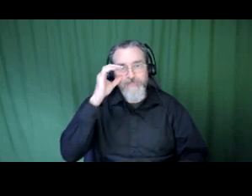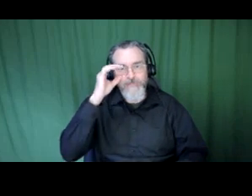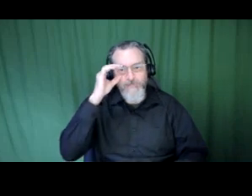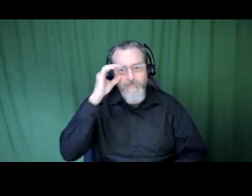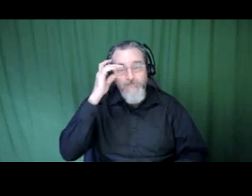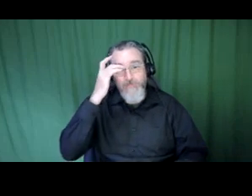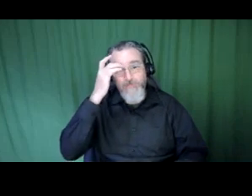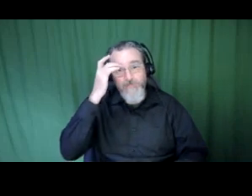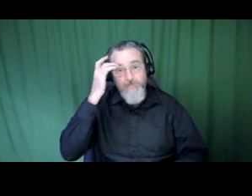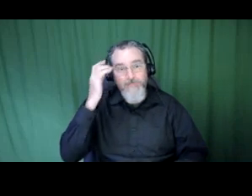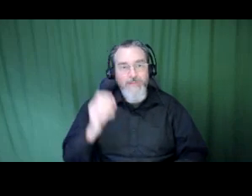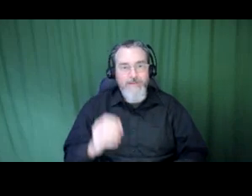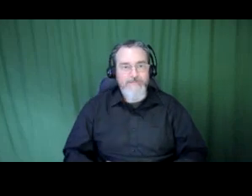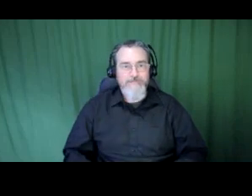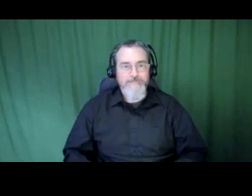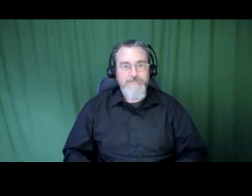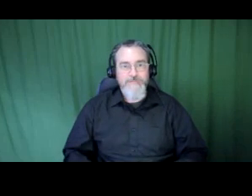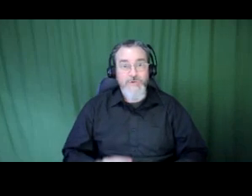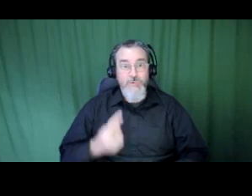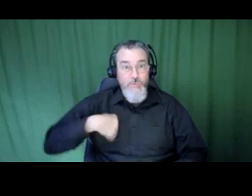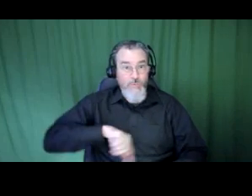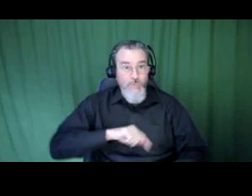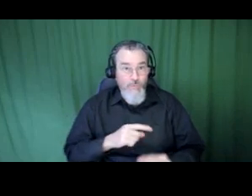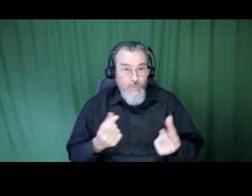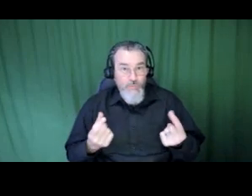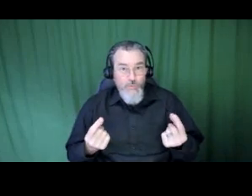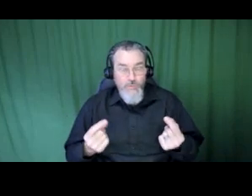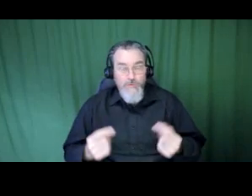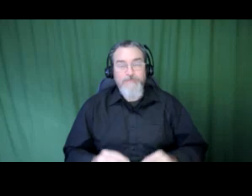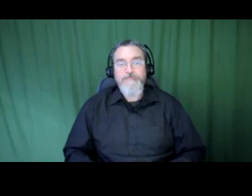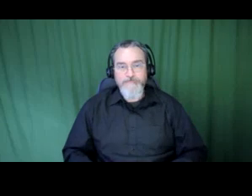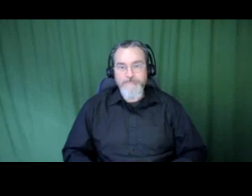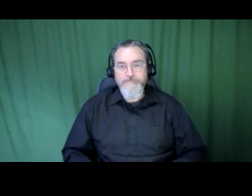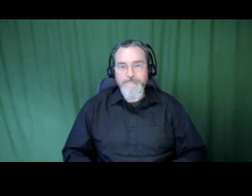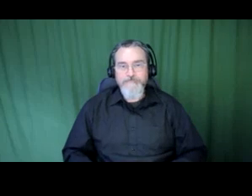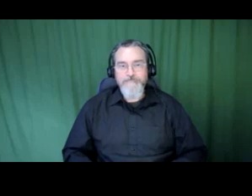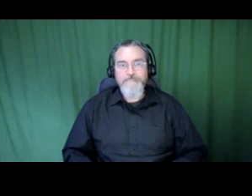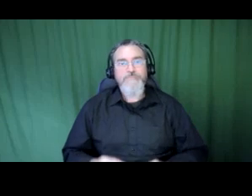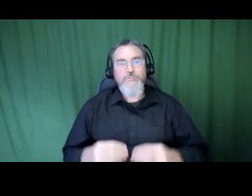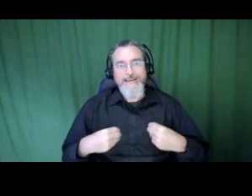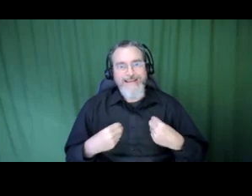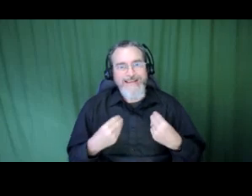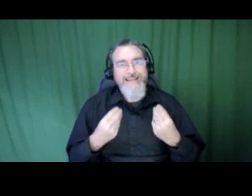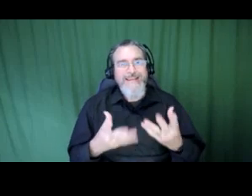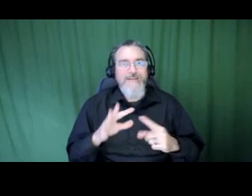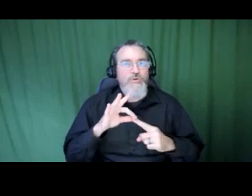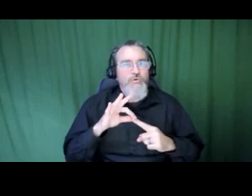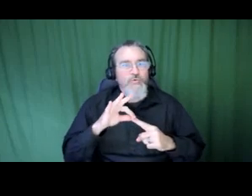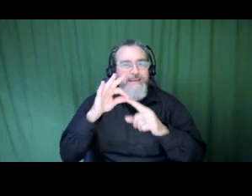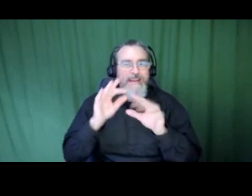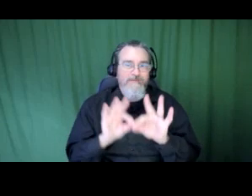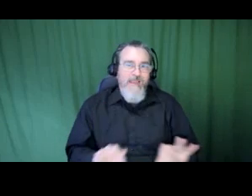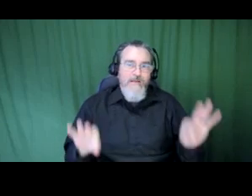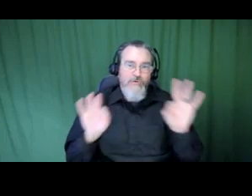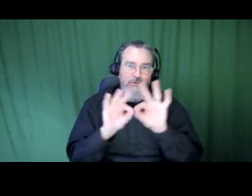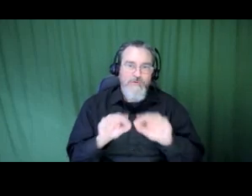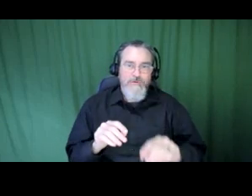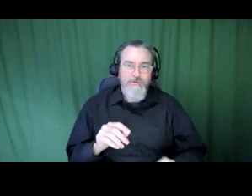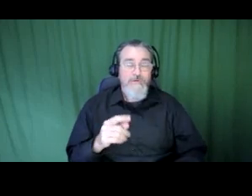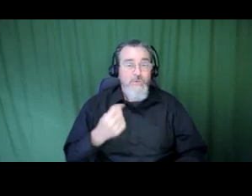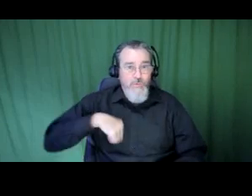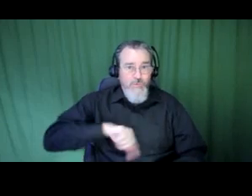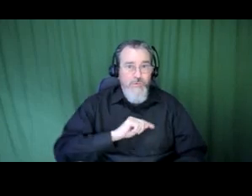And so here's what we are doing is we are giving the unique value proposition that we have a holistic